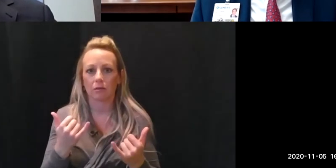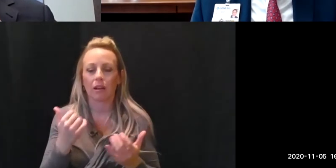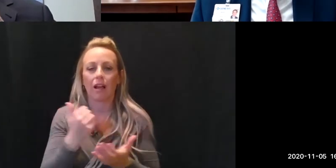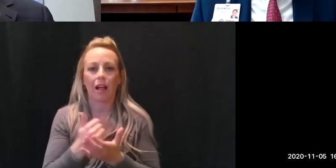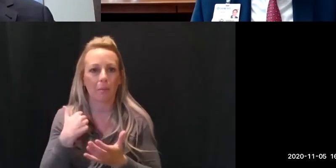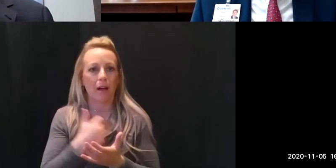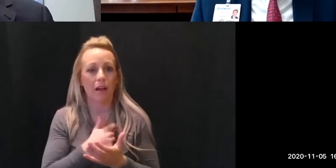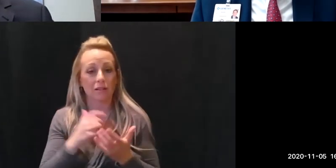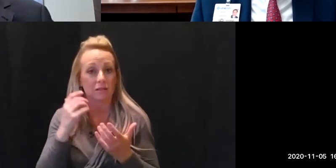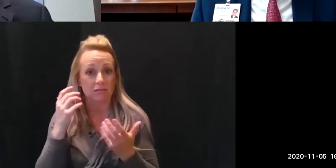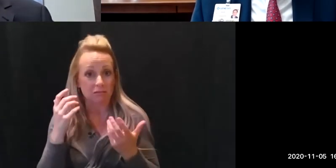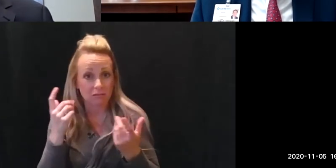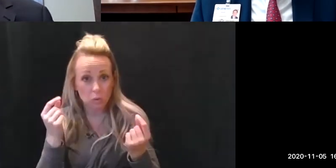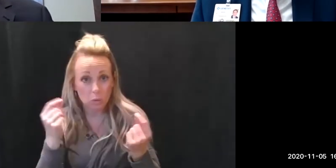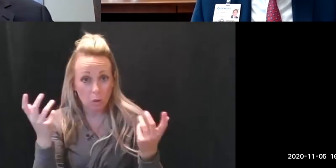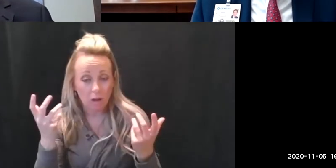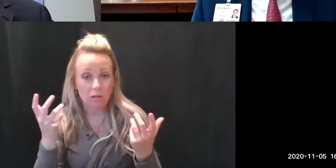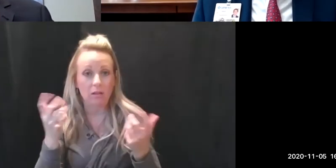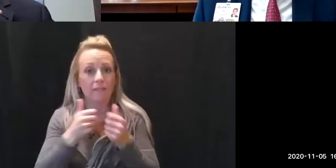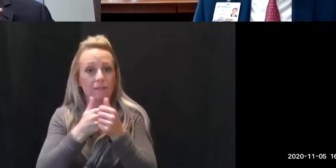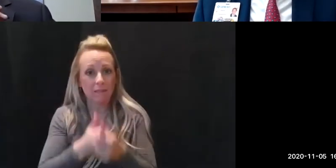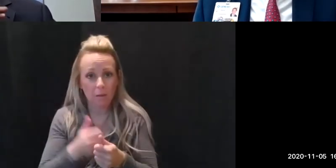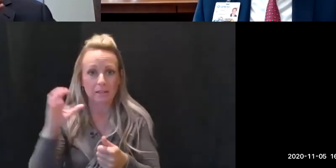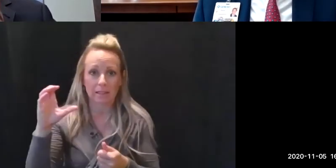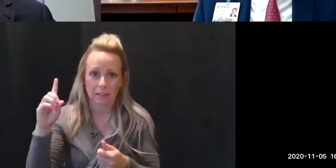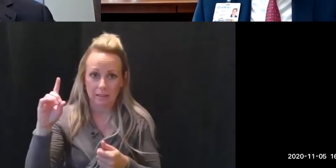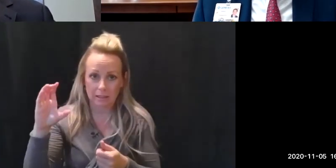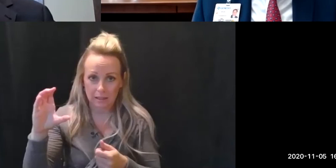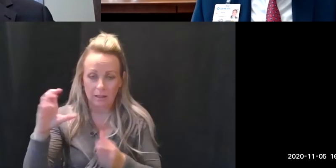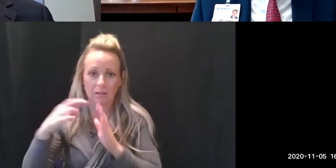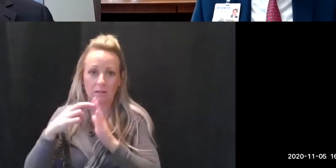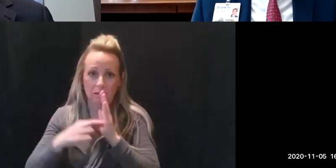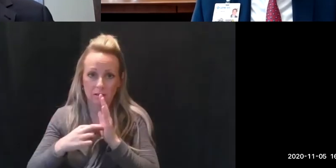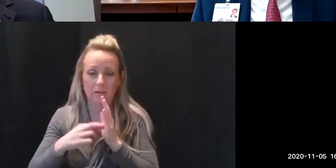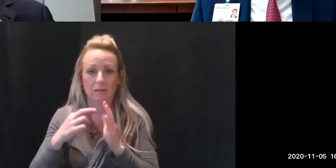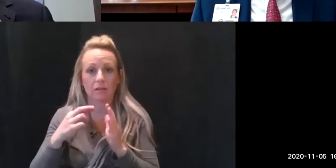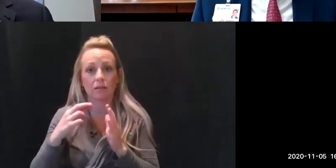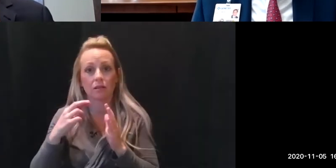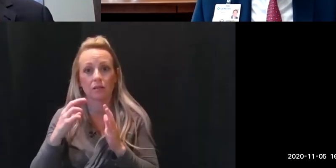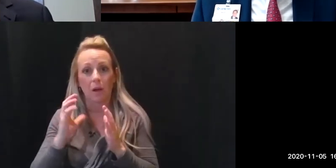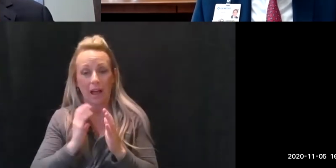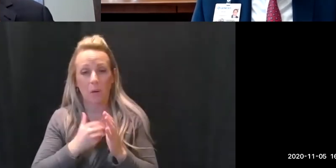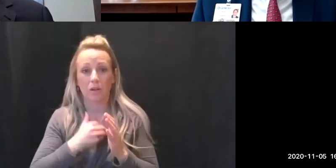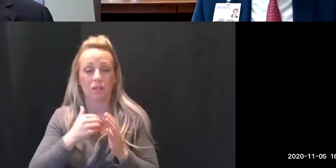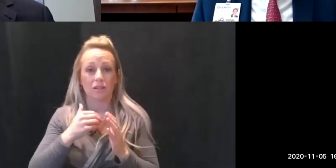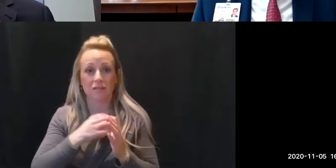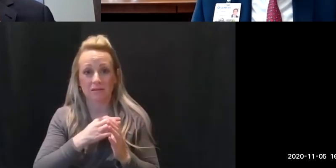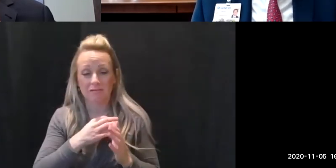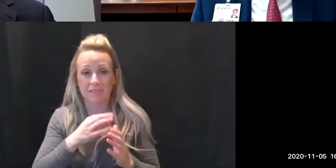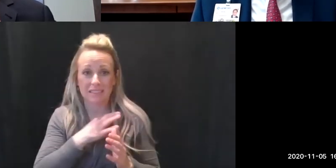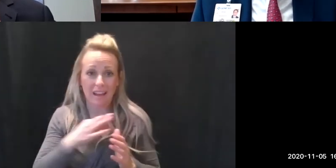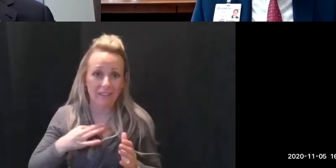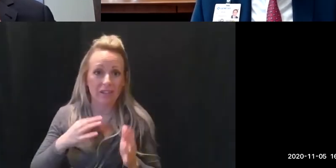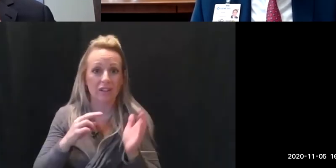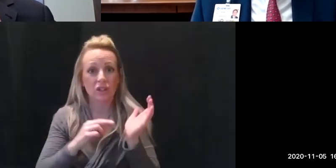by doing the right things, following the CDC guidelines, so that our caregivers who are in this for the long haul and trying to do